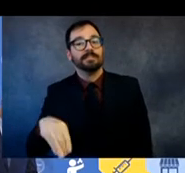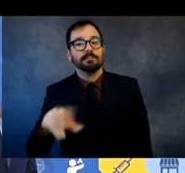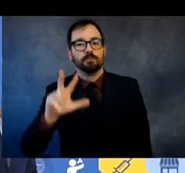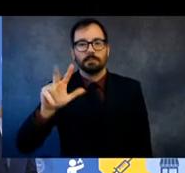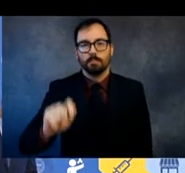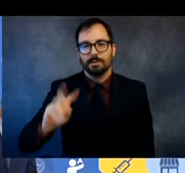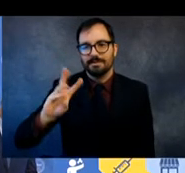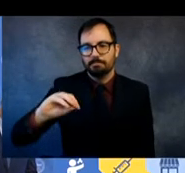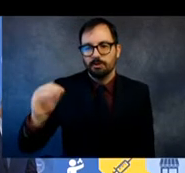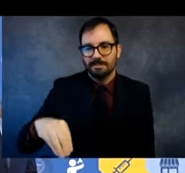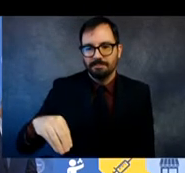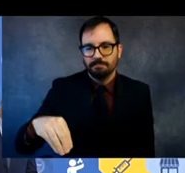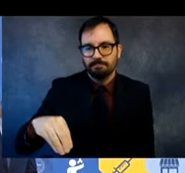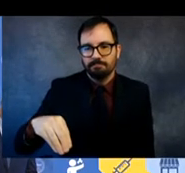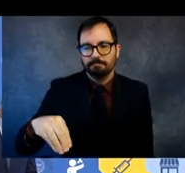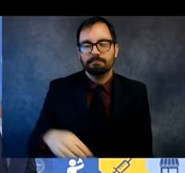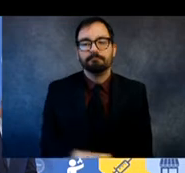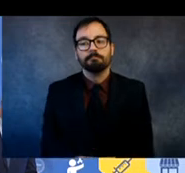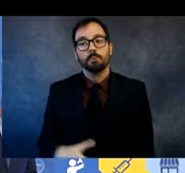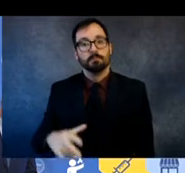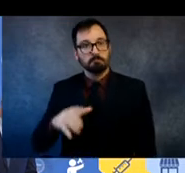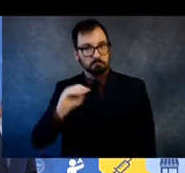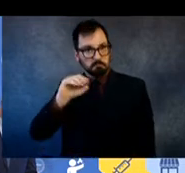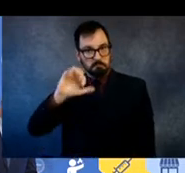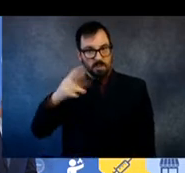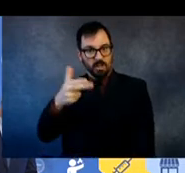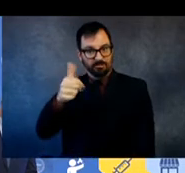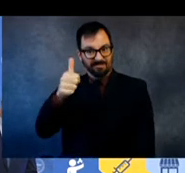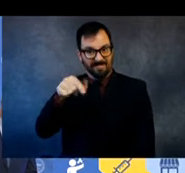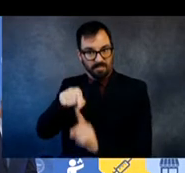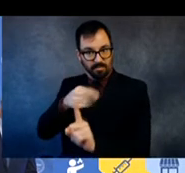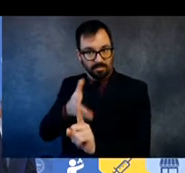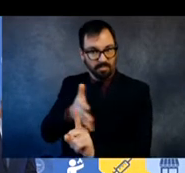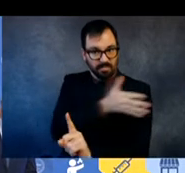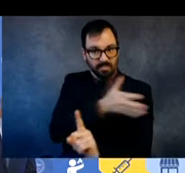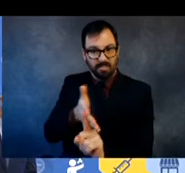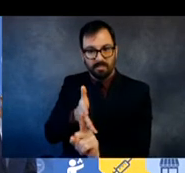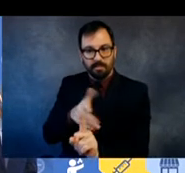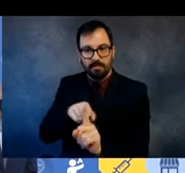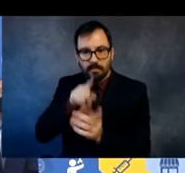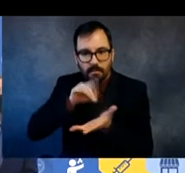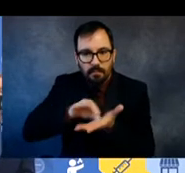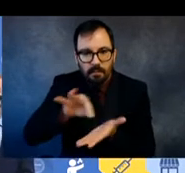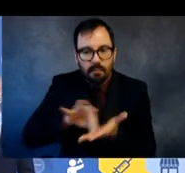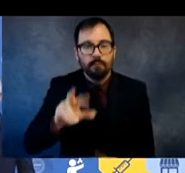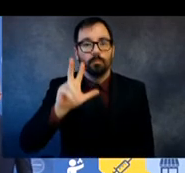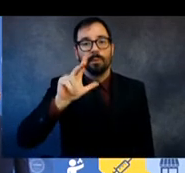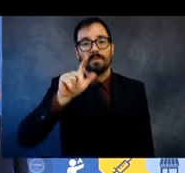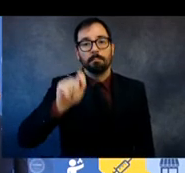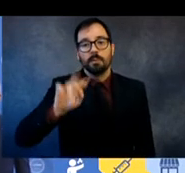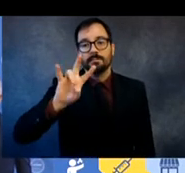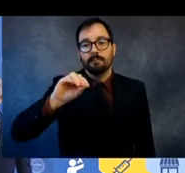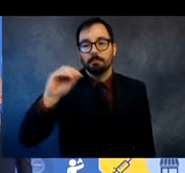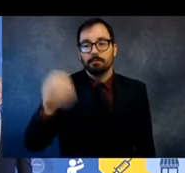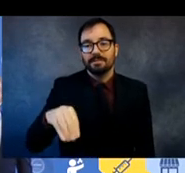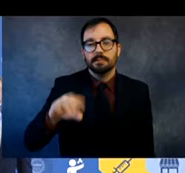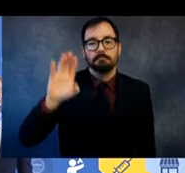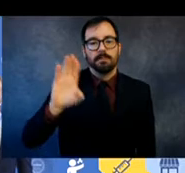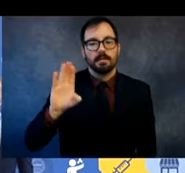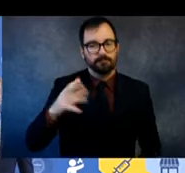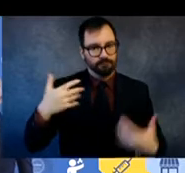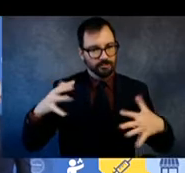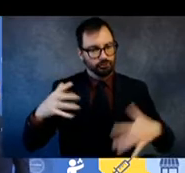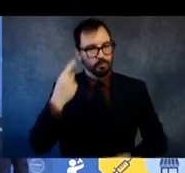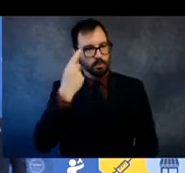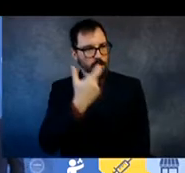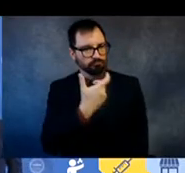165. The average daily positive rate was 3.6%. As of March 10th, 23.7% of Boston